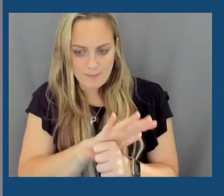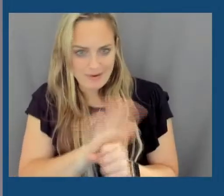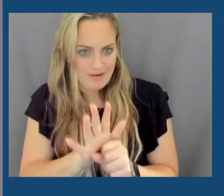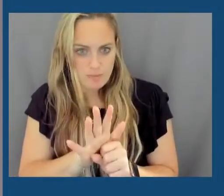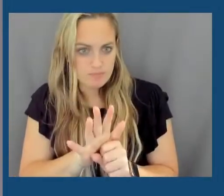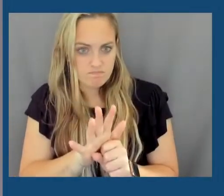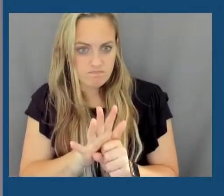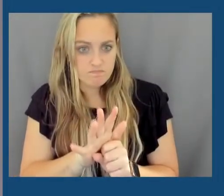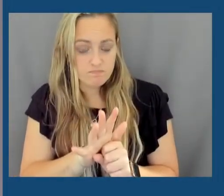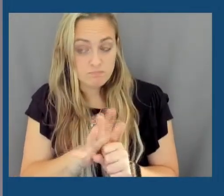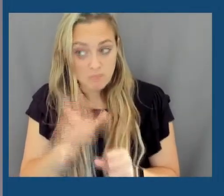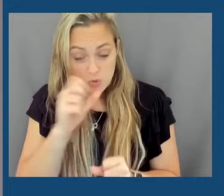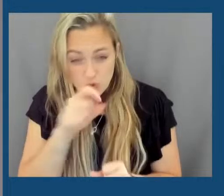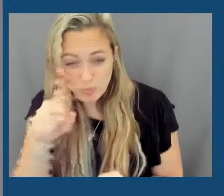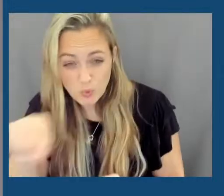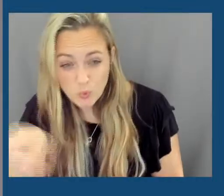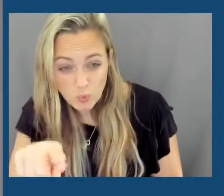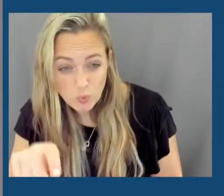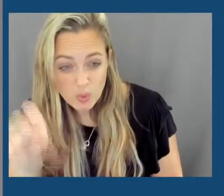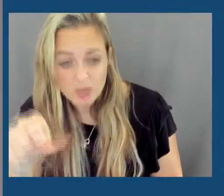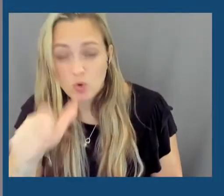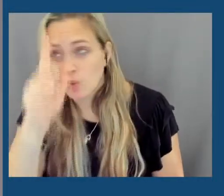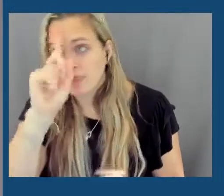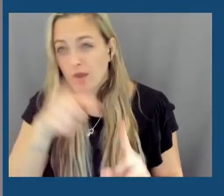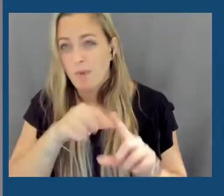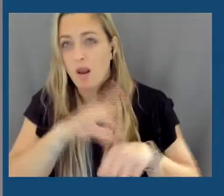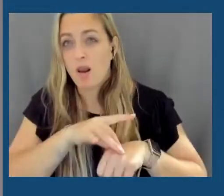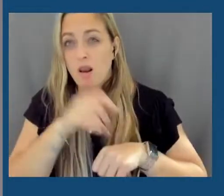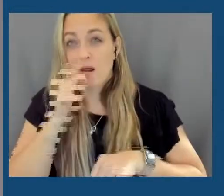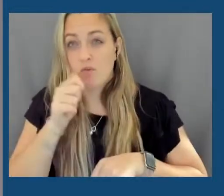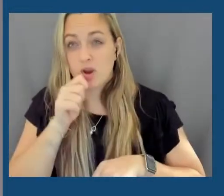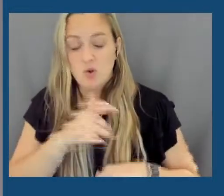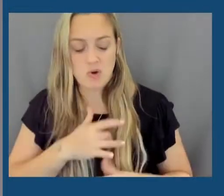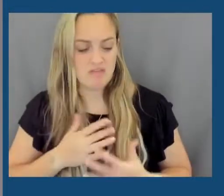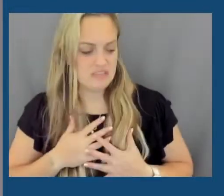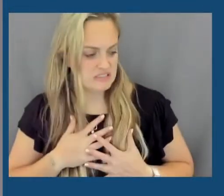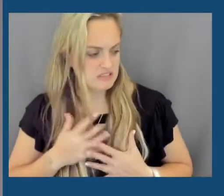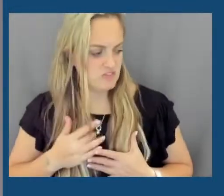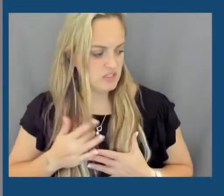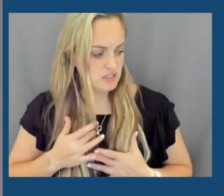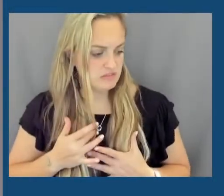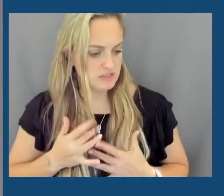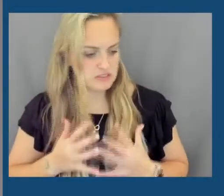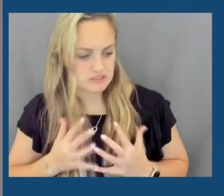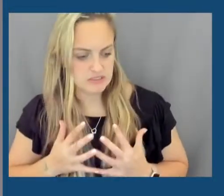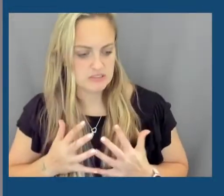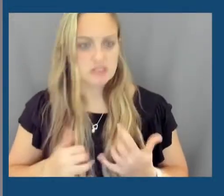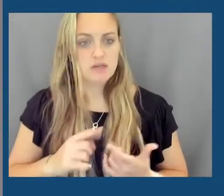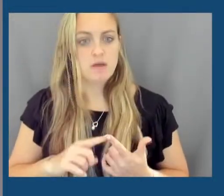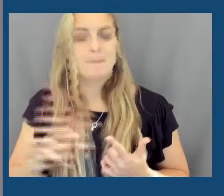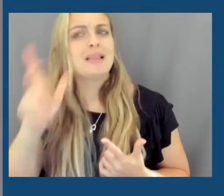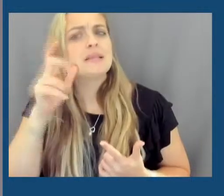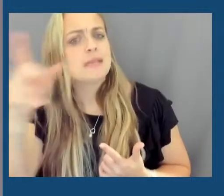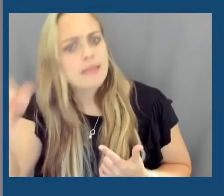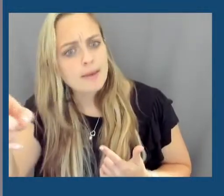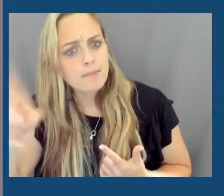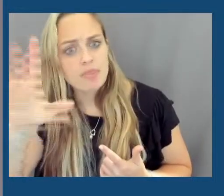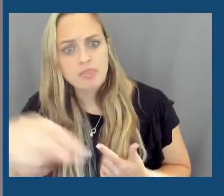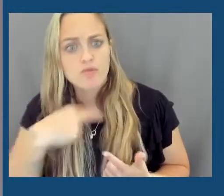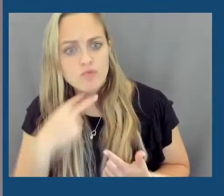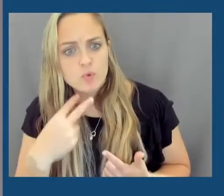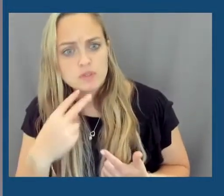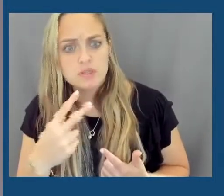pandemic. You don't think about it every day, you don't have this insecurity, but listen to them, their voices. I came